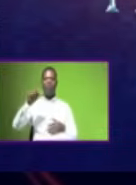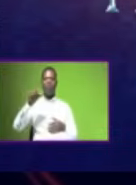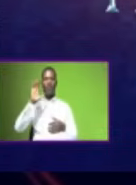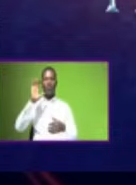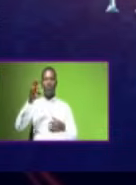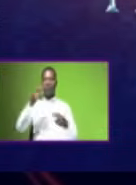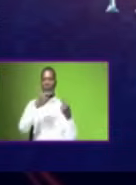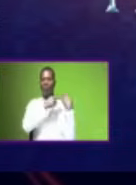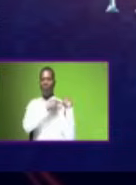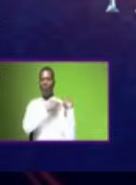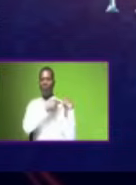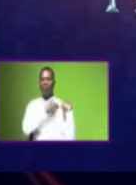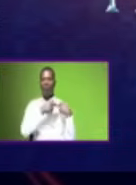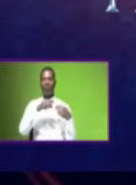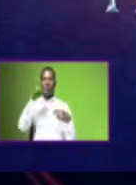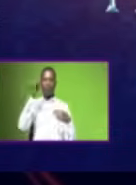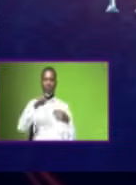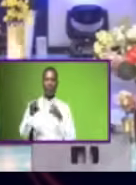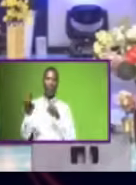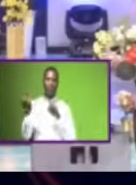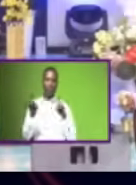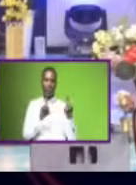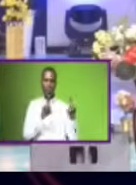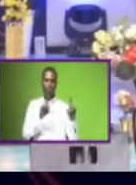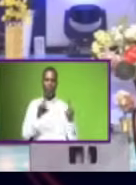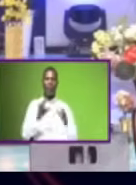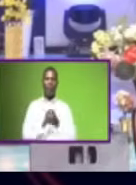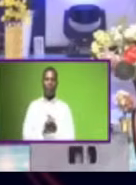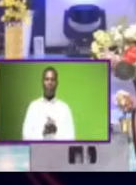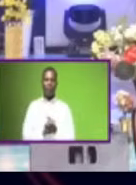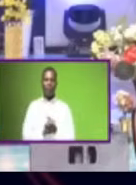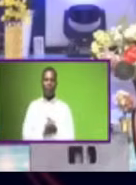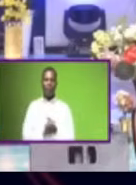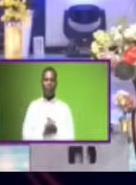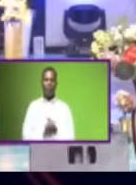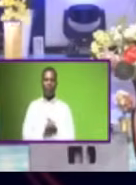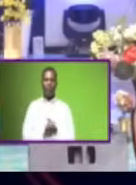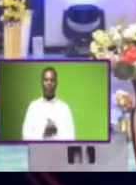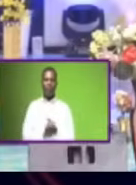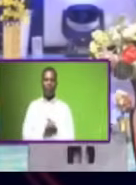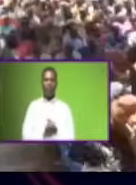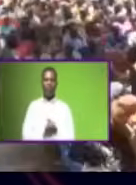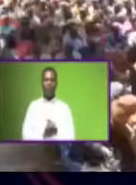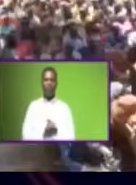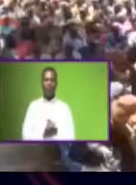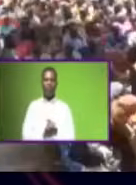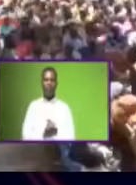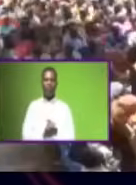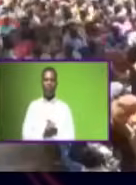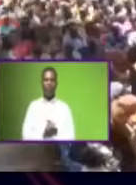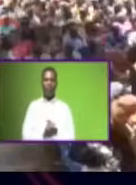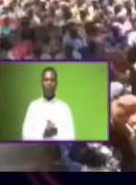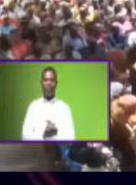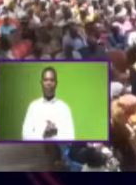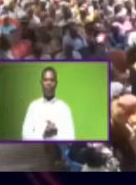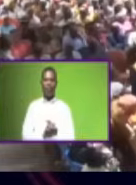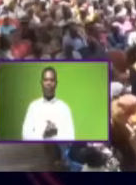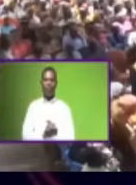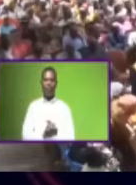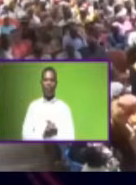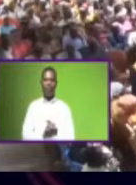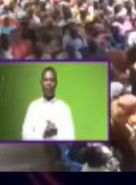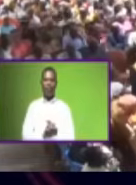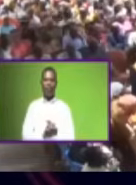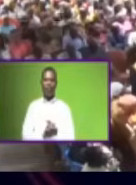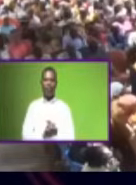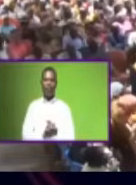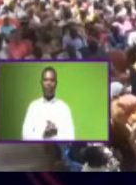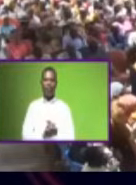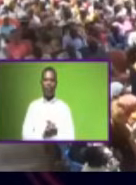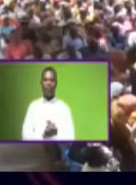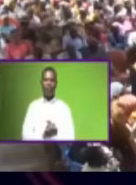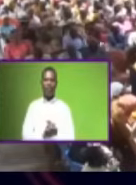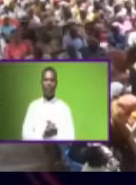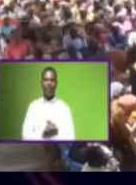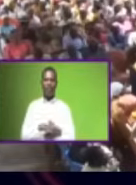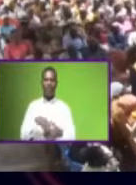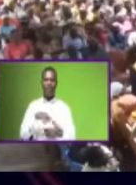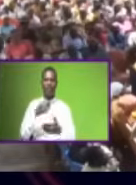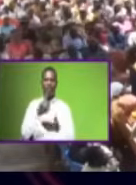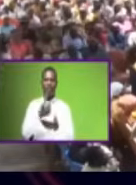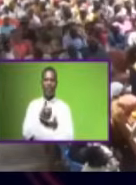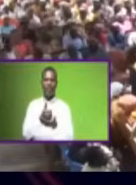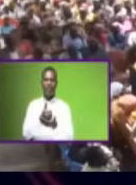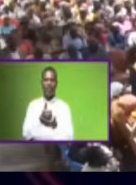Ah, as I said, were you. So, your service or obligation that you have to render in this new year as a Philadelphia.